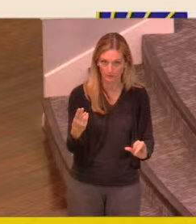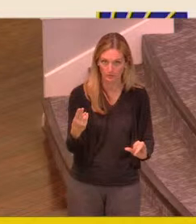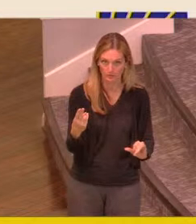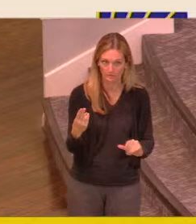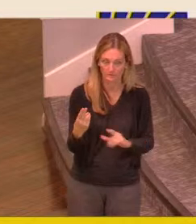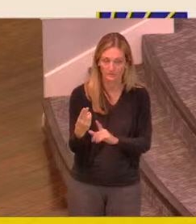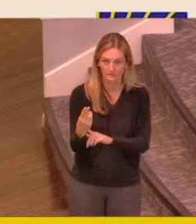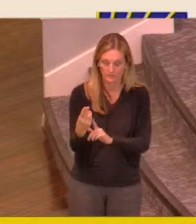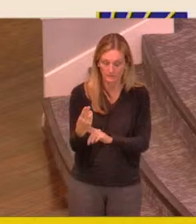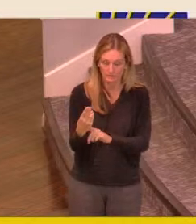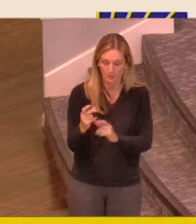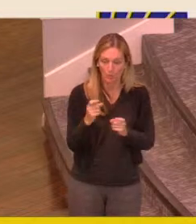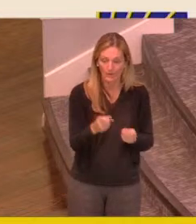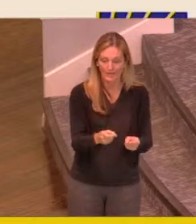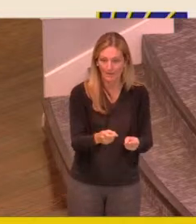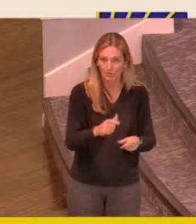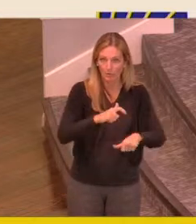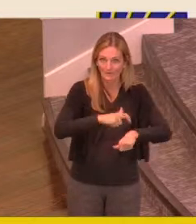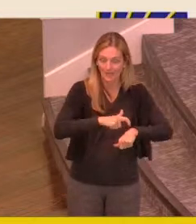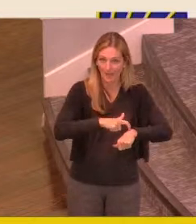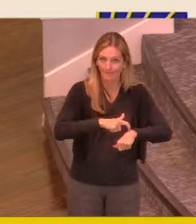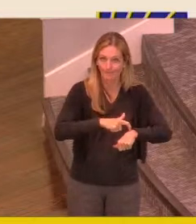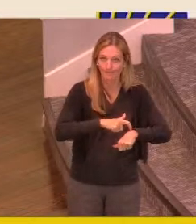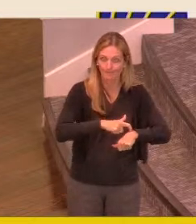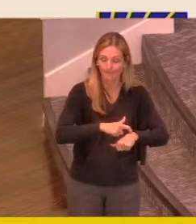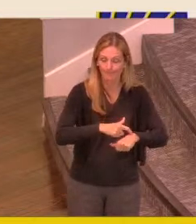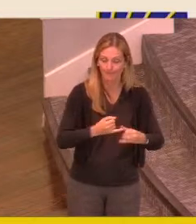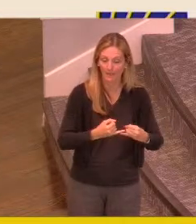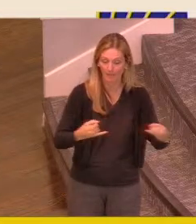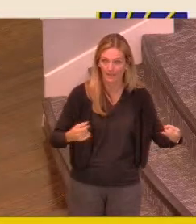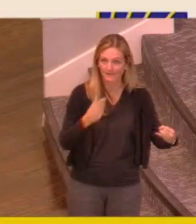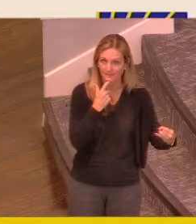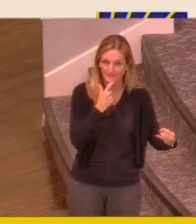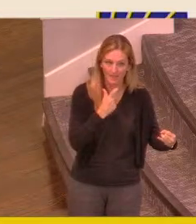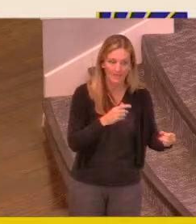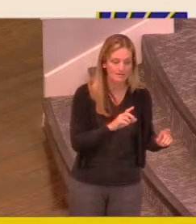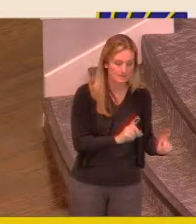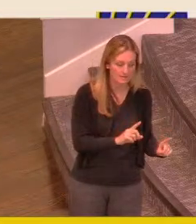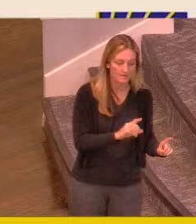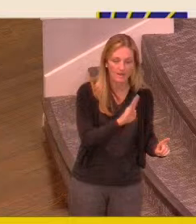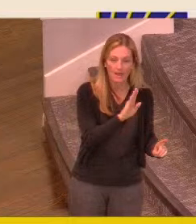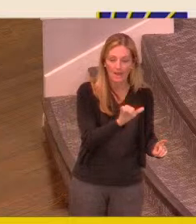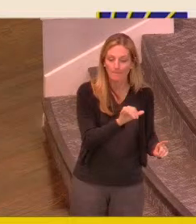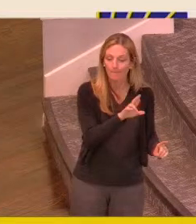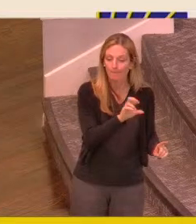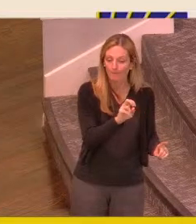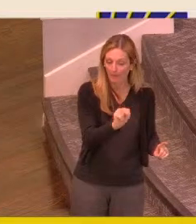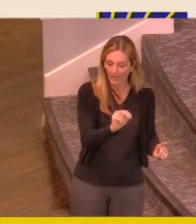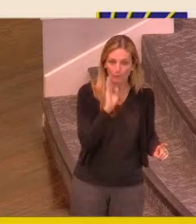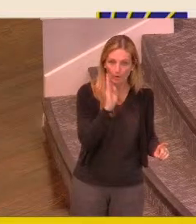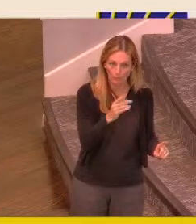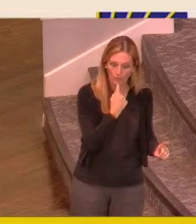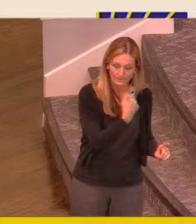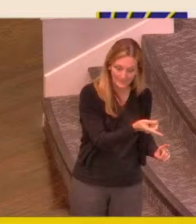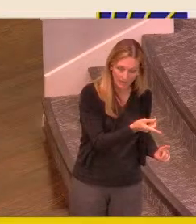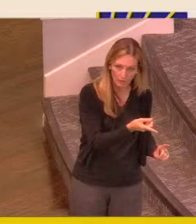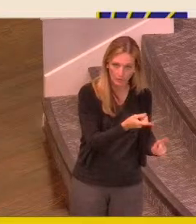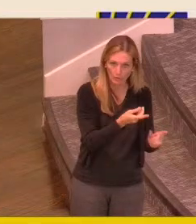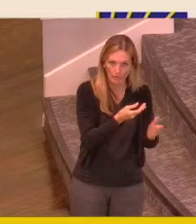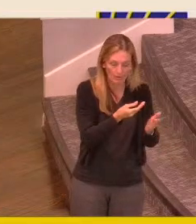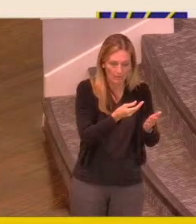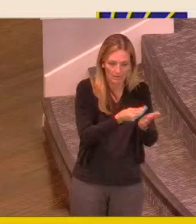you a timeline earlier that said that Byron would give you budget numbers April 15th.